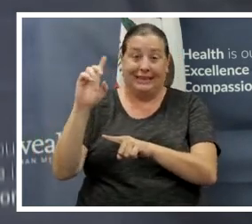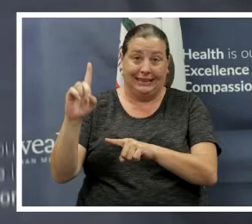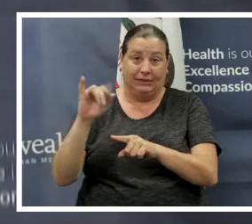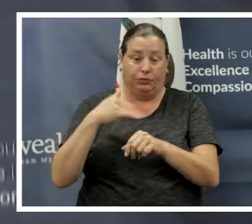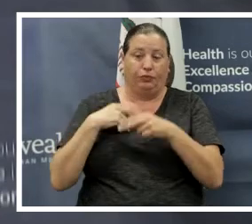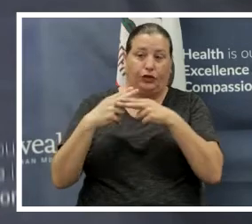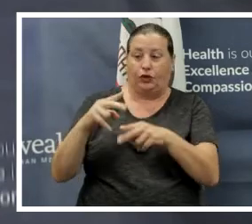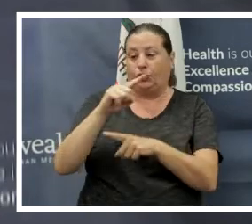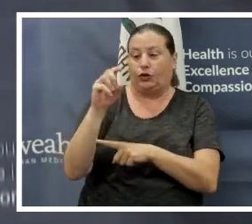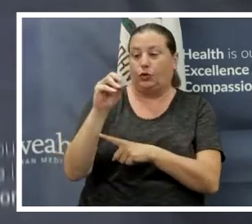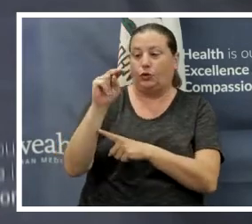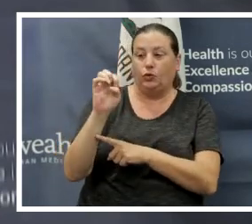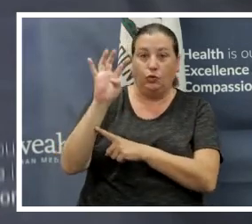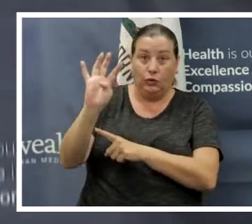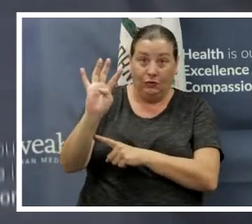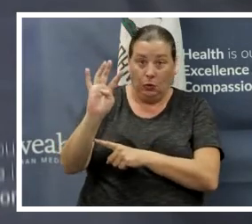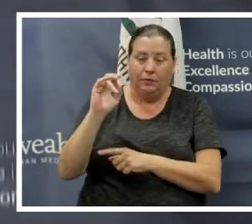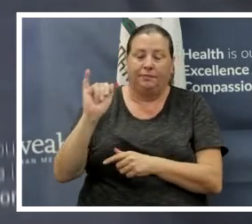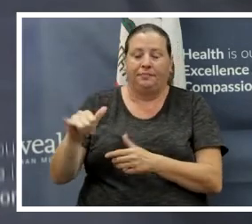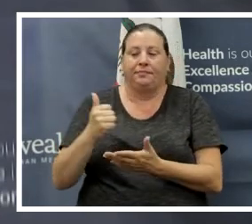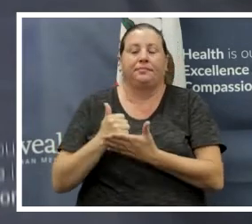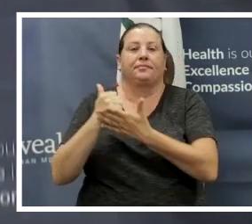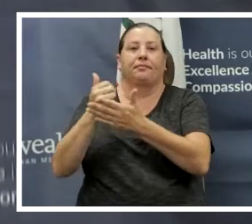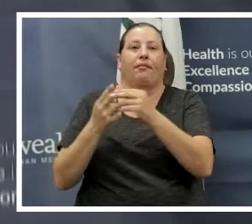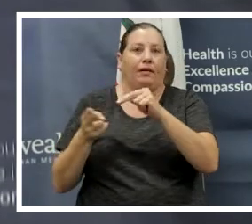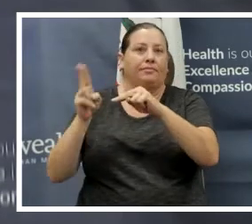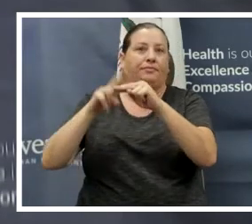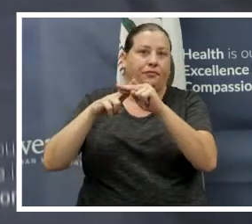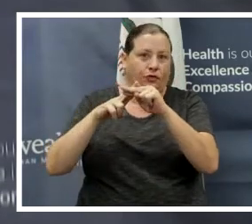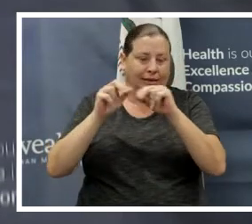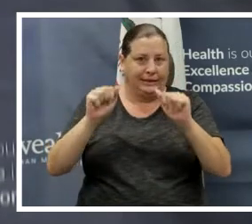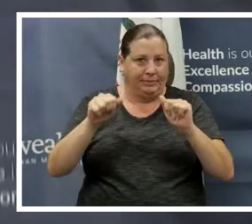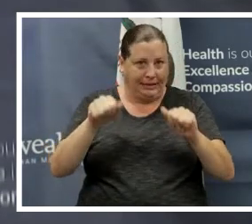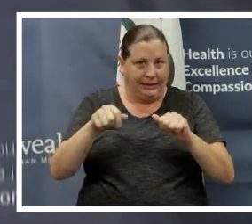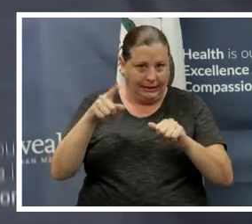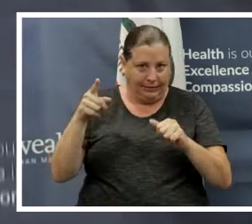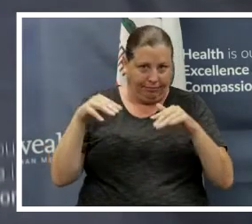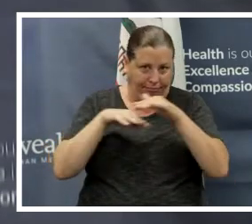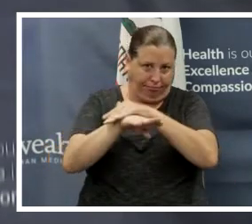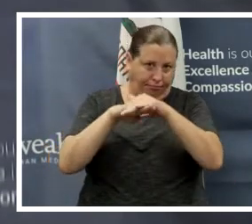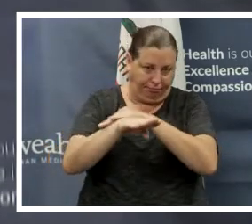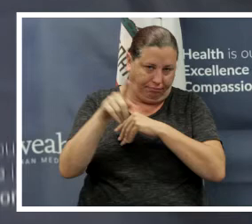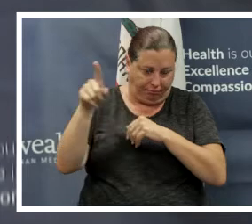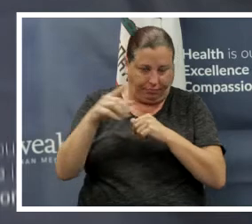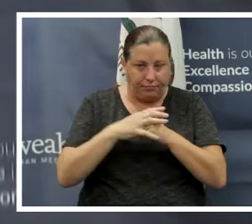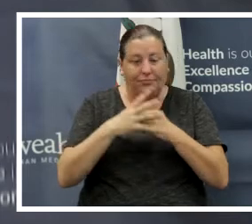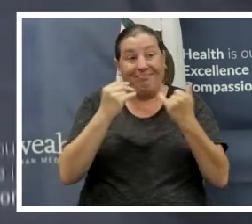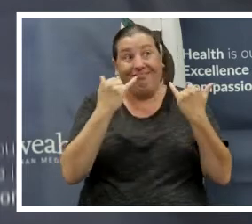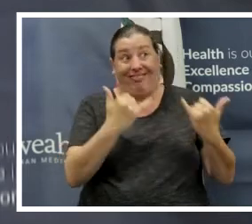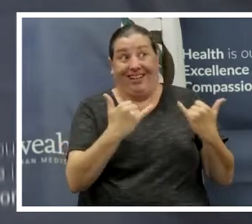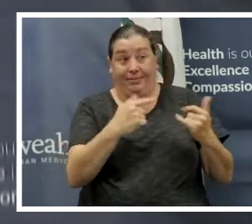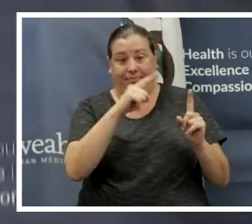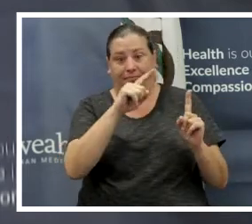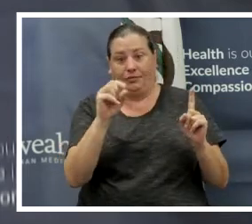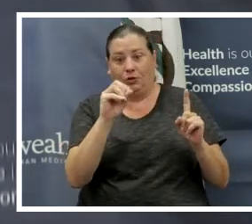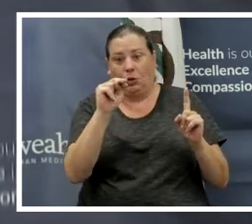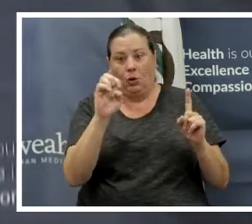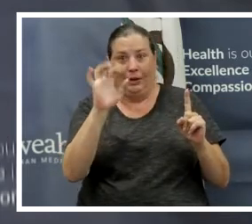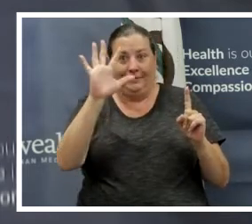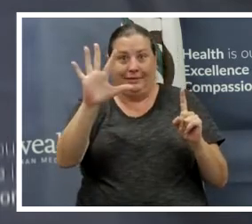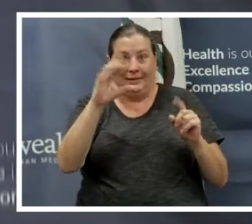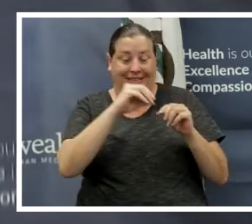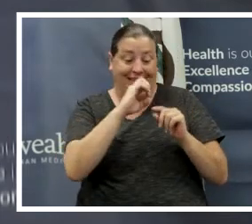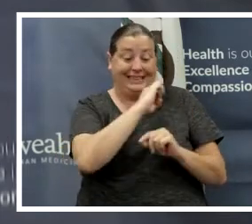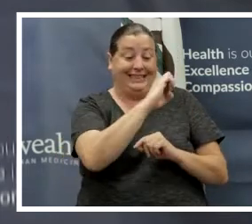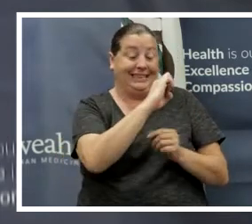increase the capacity within the ED. And then lastly, Zone 5, which is the major project that you see going on out in the east parking